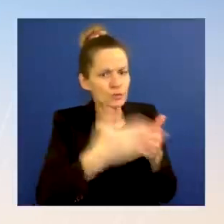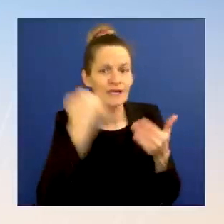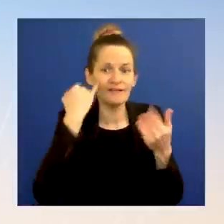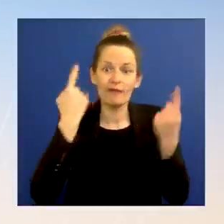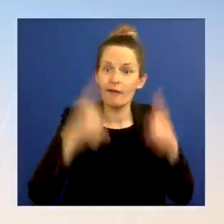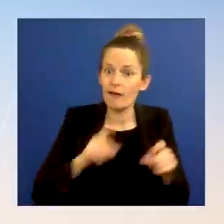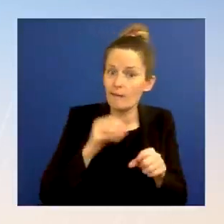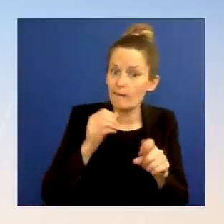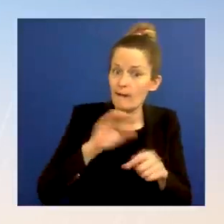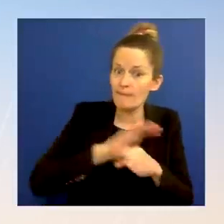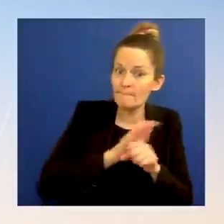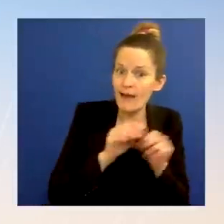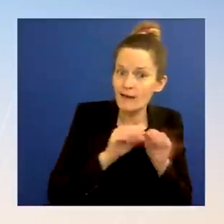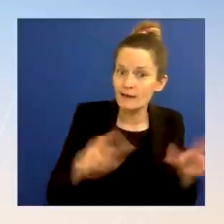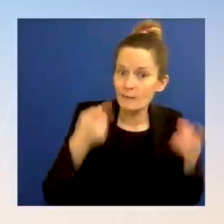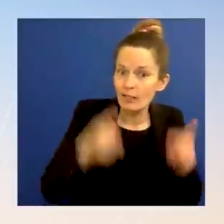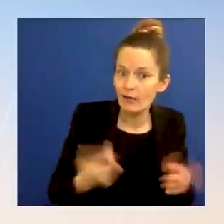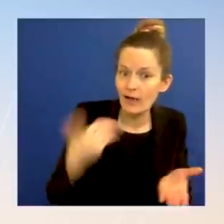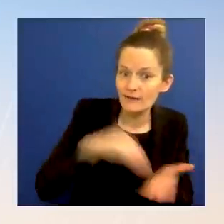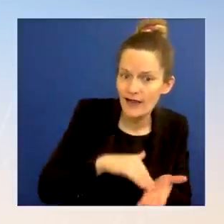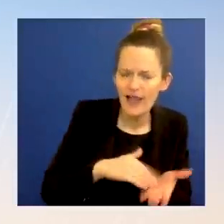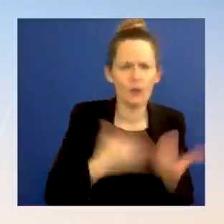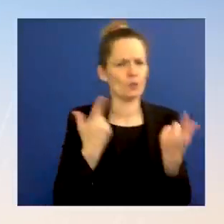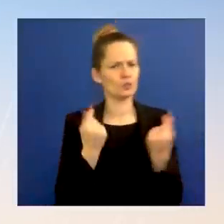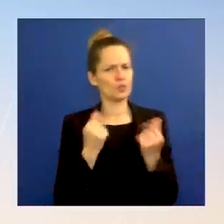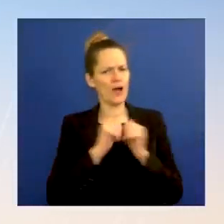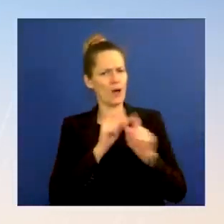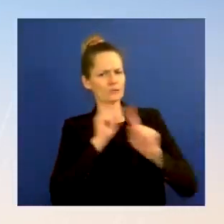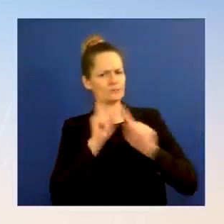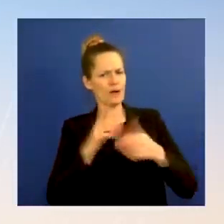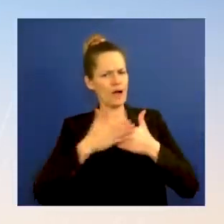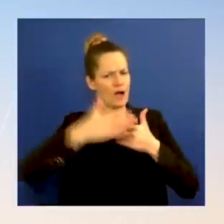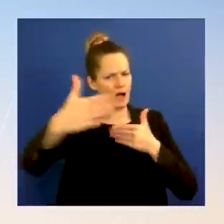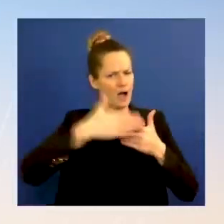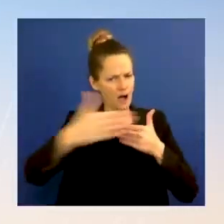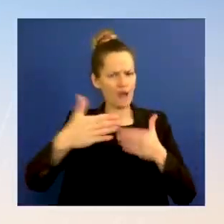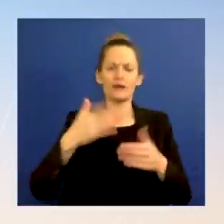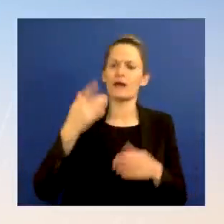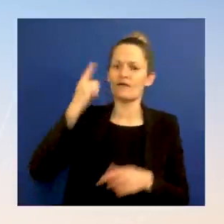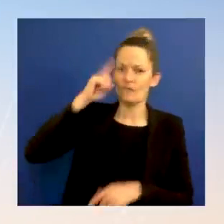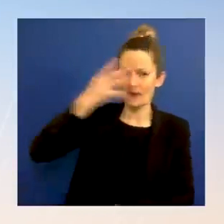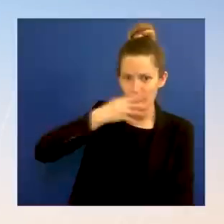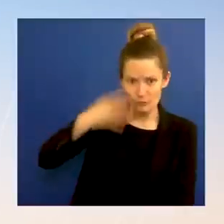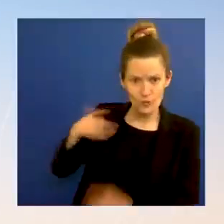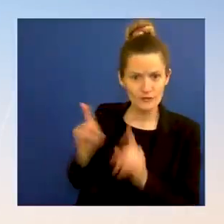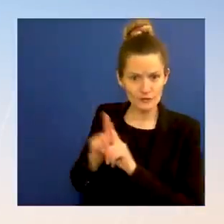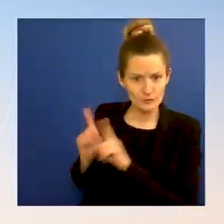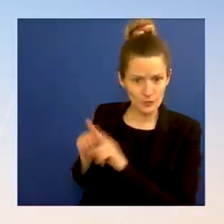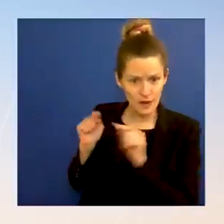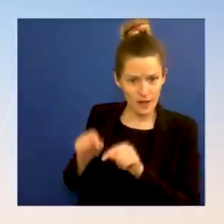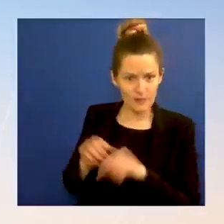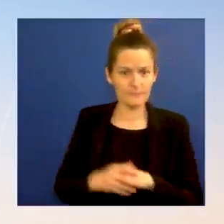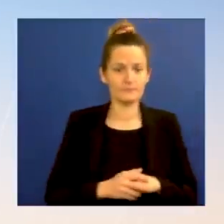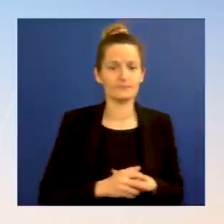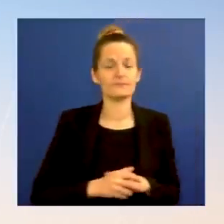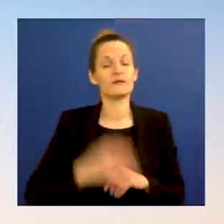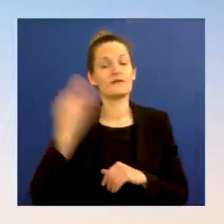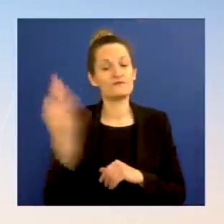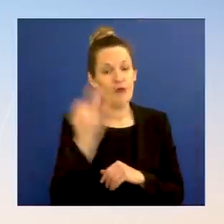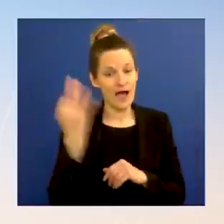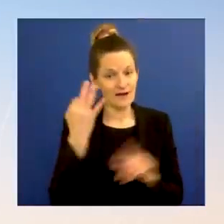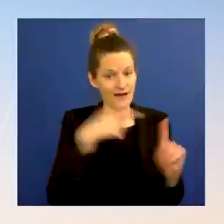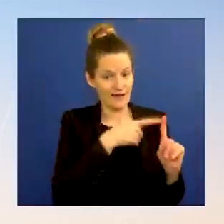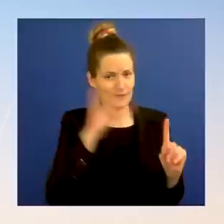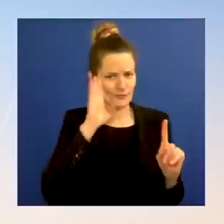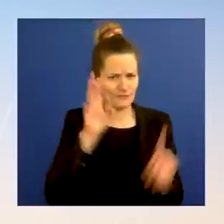will deliver remarks to the Democratic National Committee members at their winter meeting. And on Friday, he will travel to Philadelphia, where he will deliver remarks